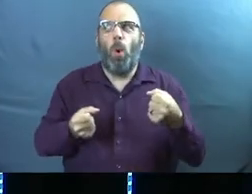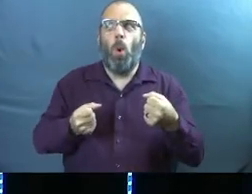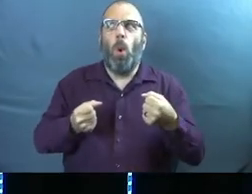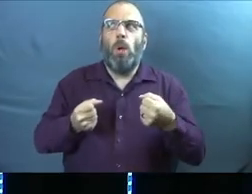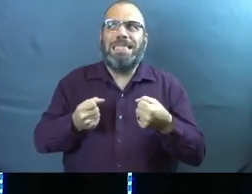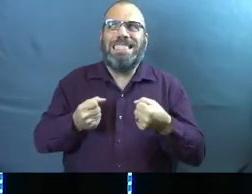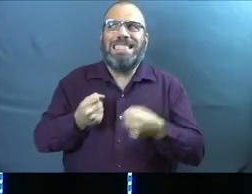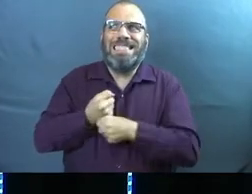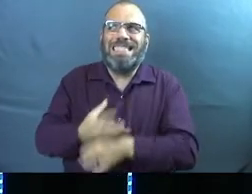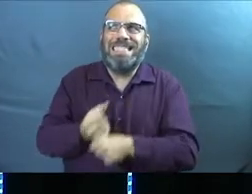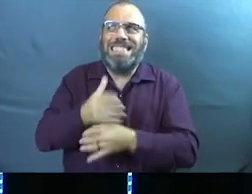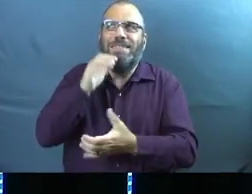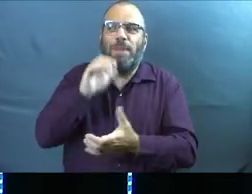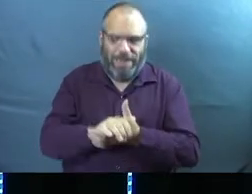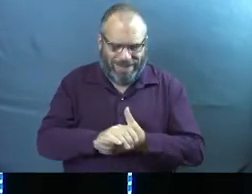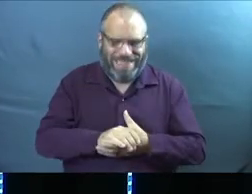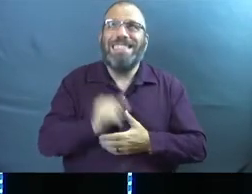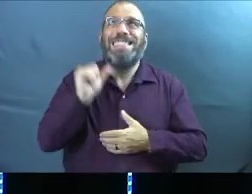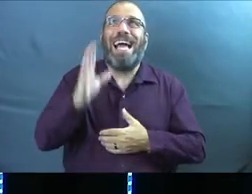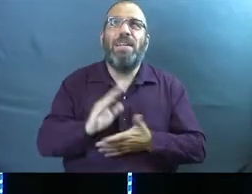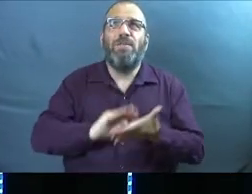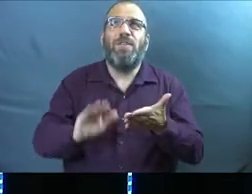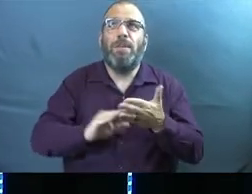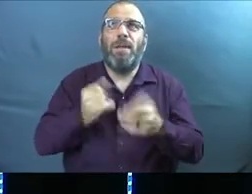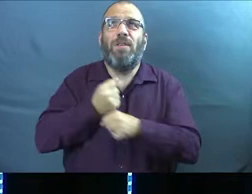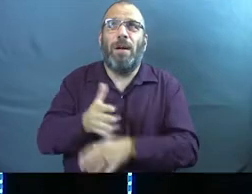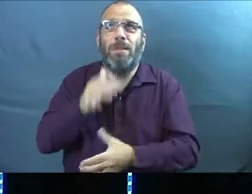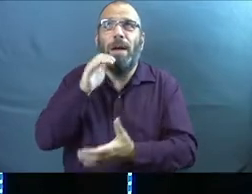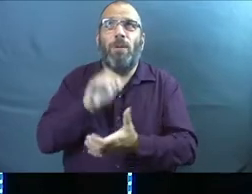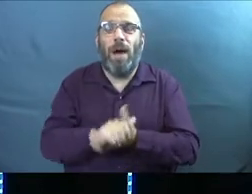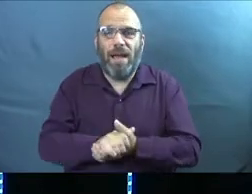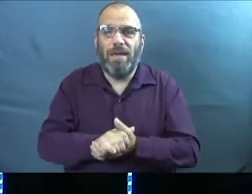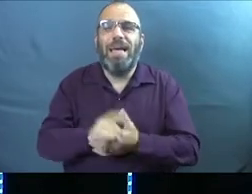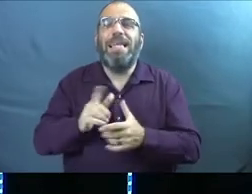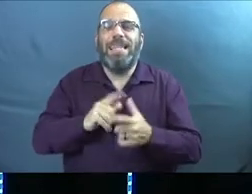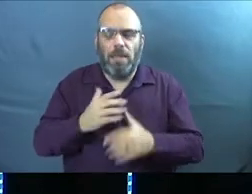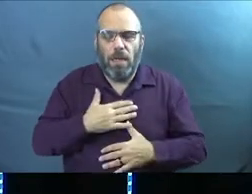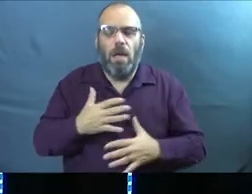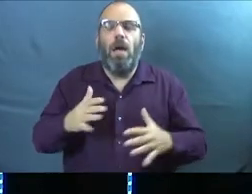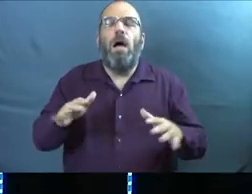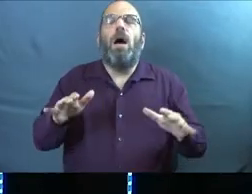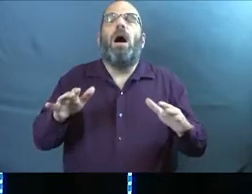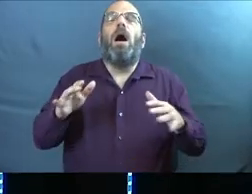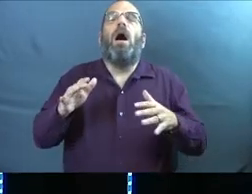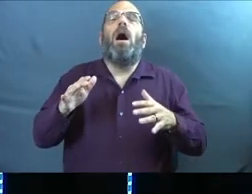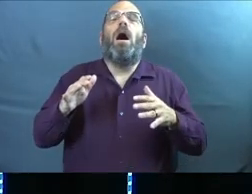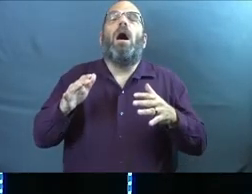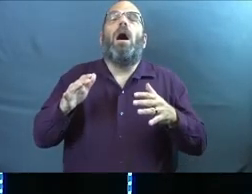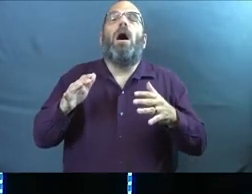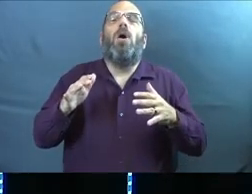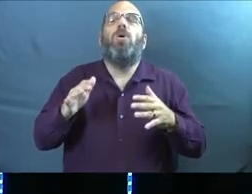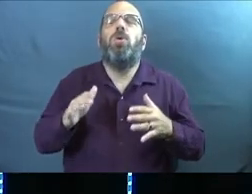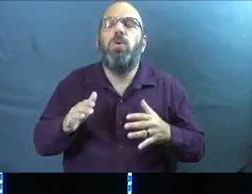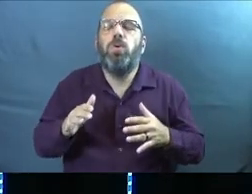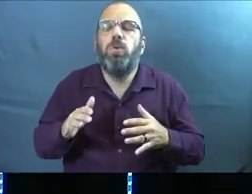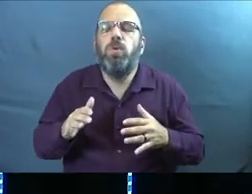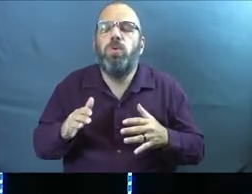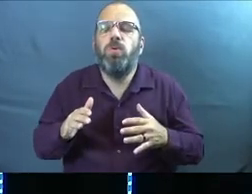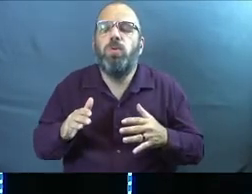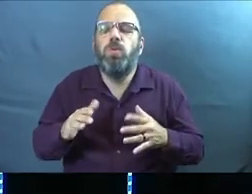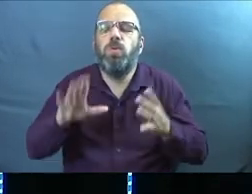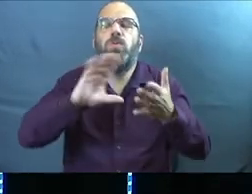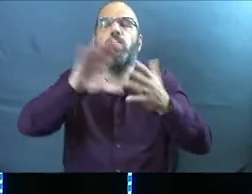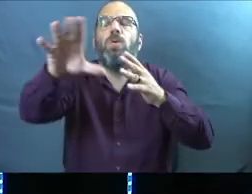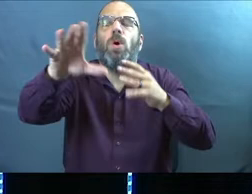So you're there and you confess that quickly to God. And what you do is you breathe out your confession of what you did and you breathe in